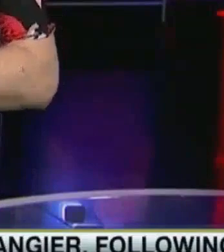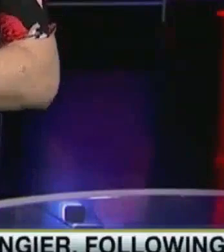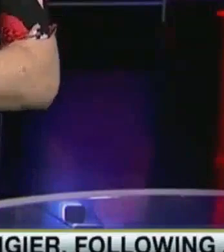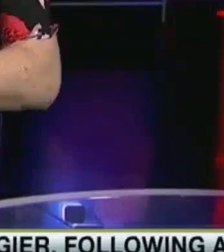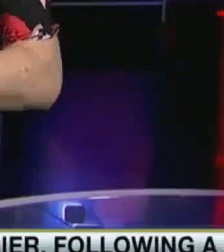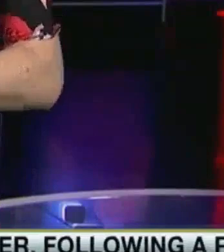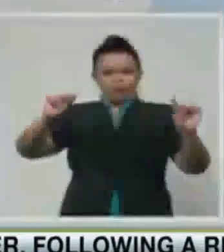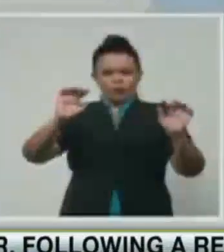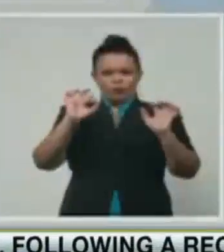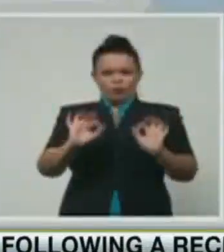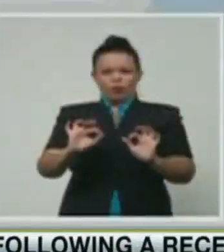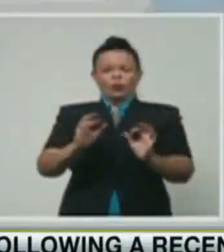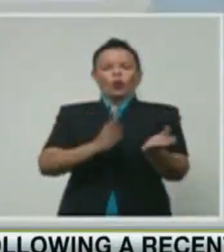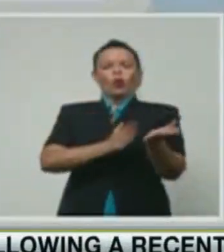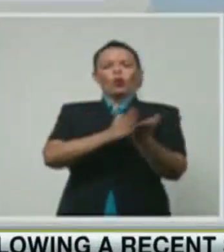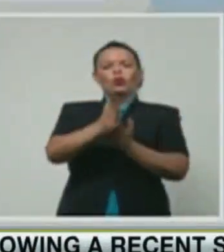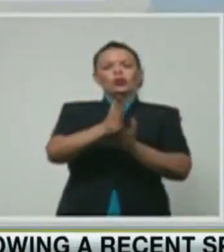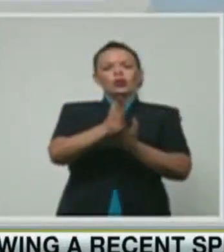past 24 hours.